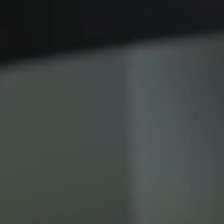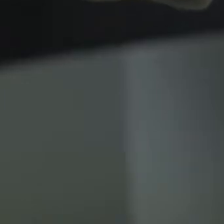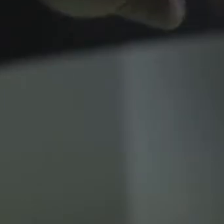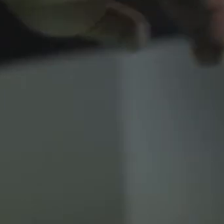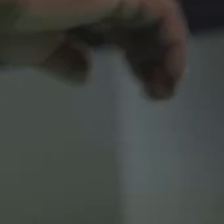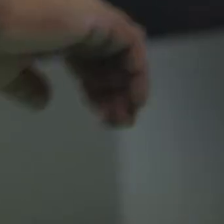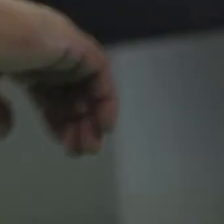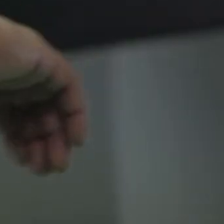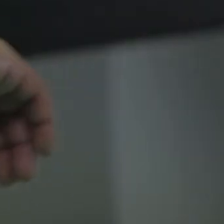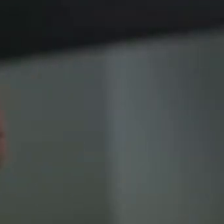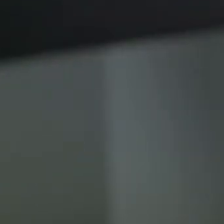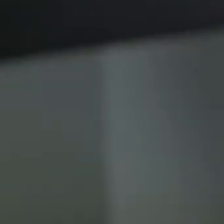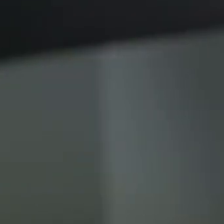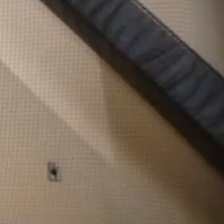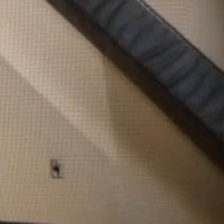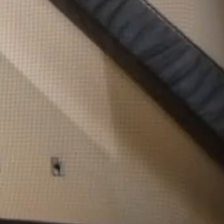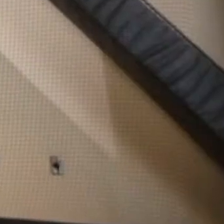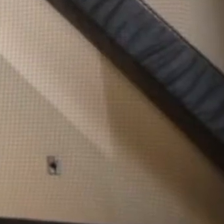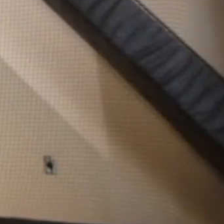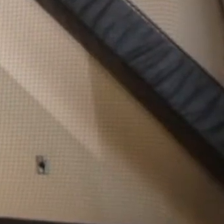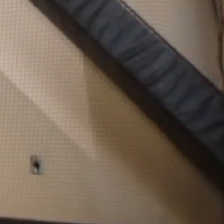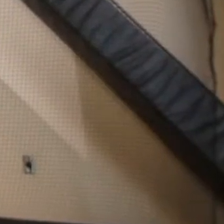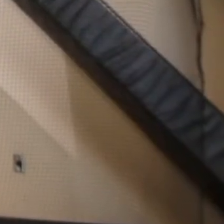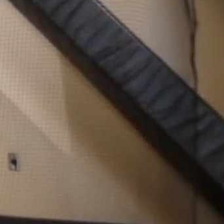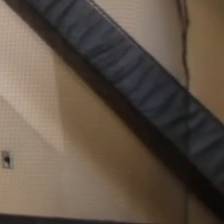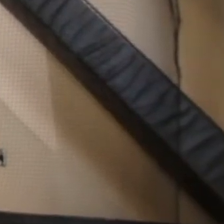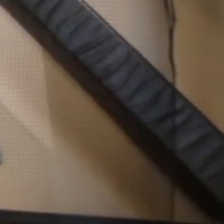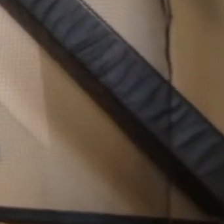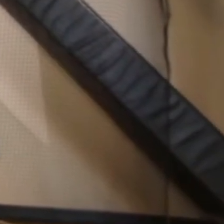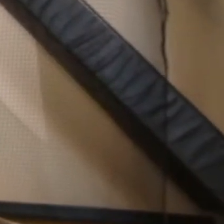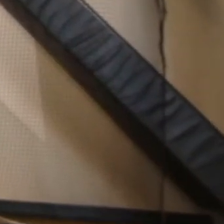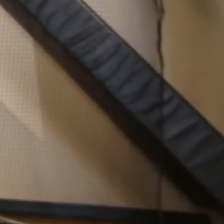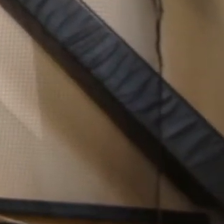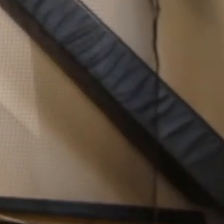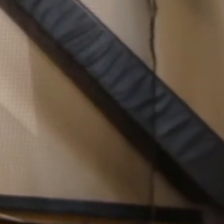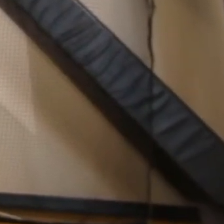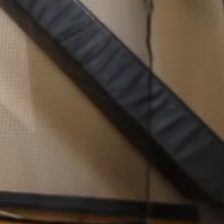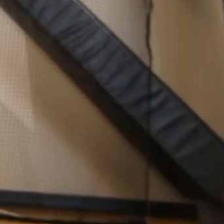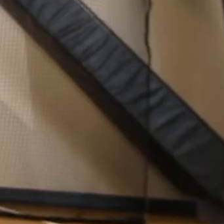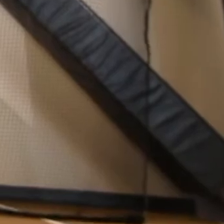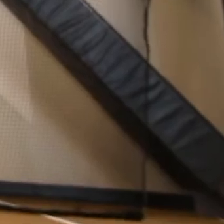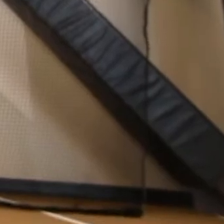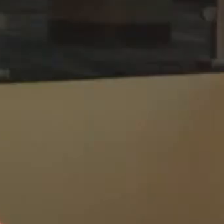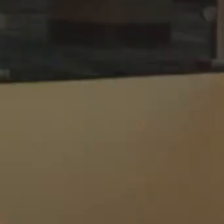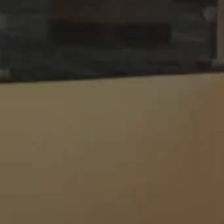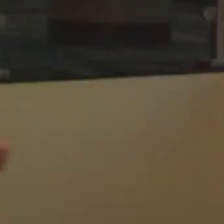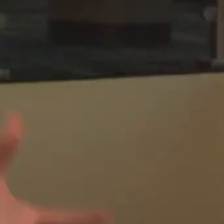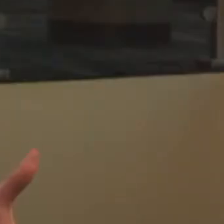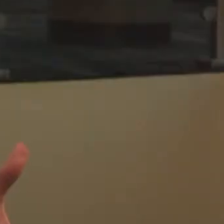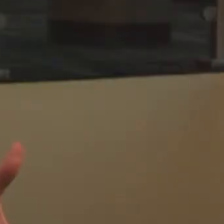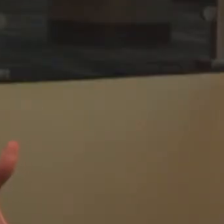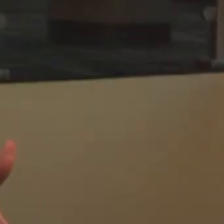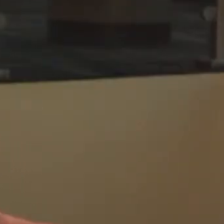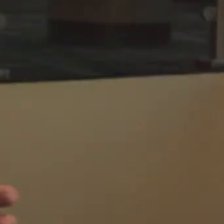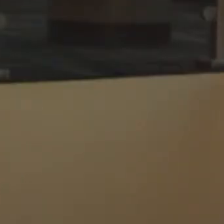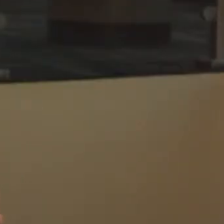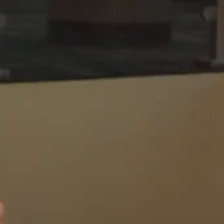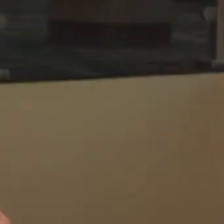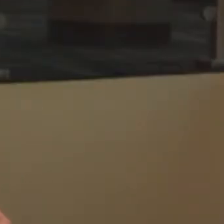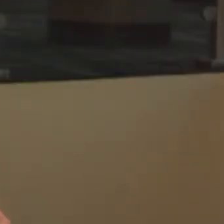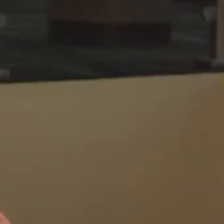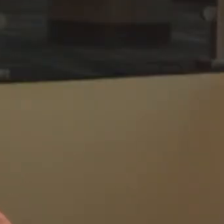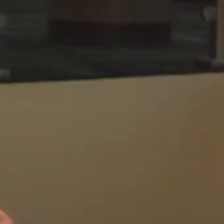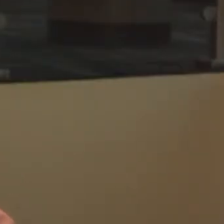center like this for all of us is really, really special. We understand movement. we understand biomechanics, and